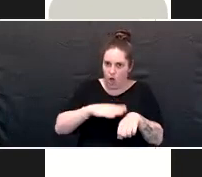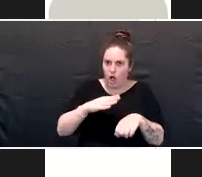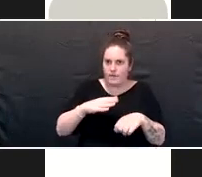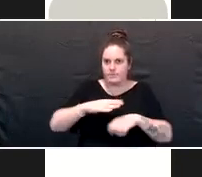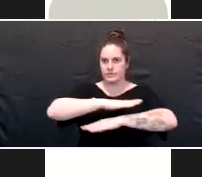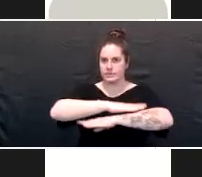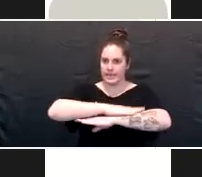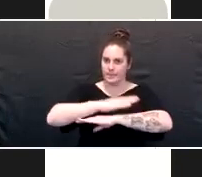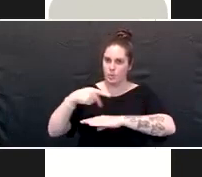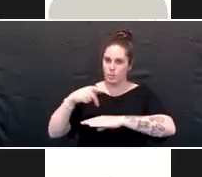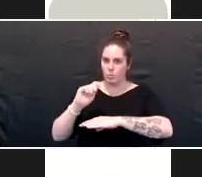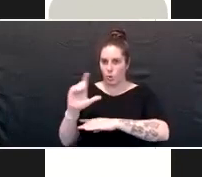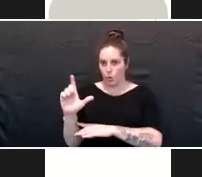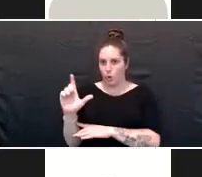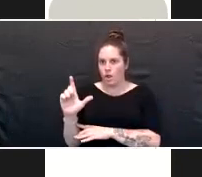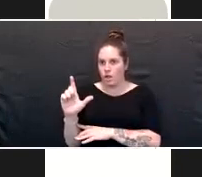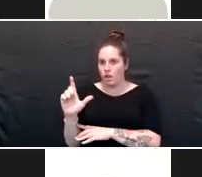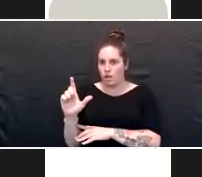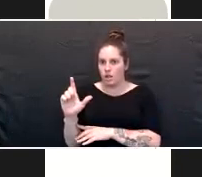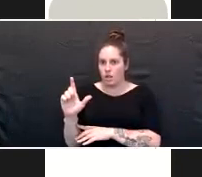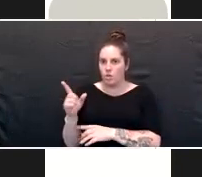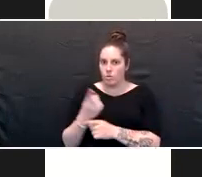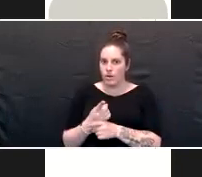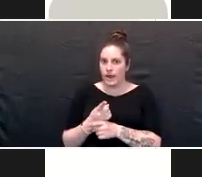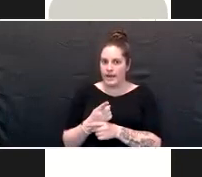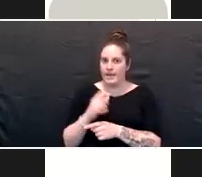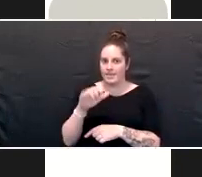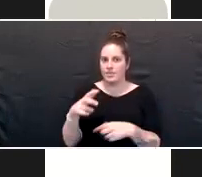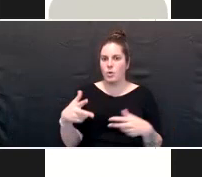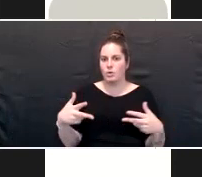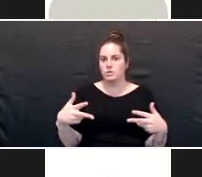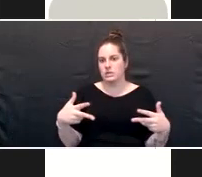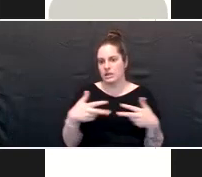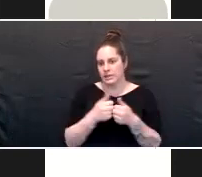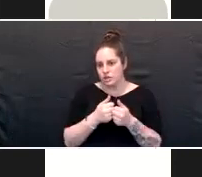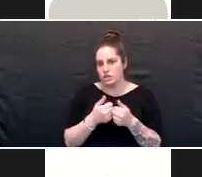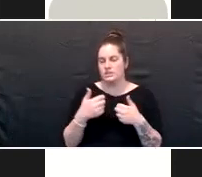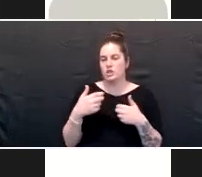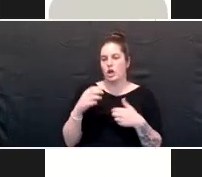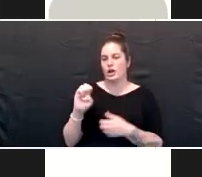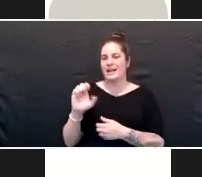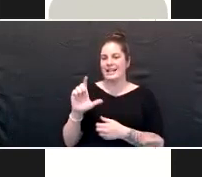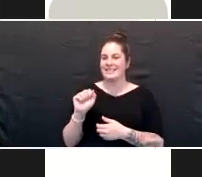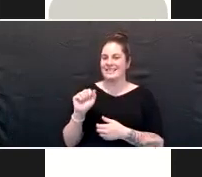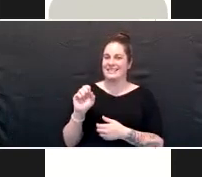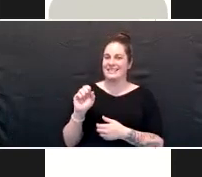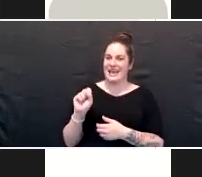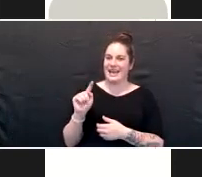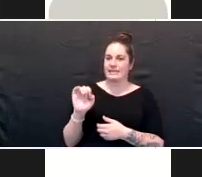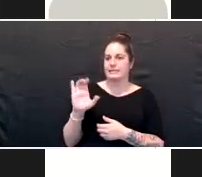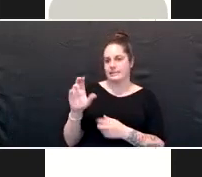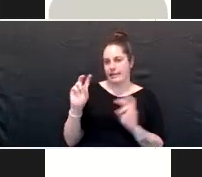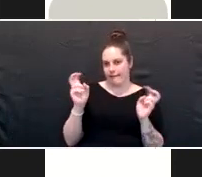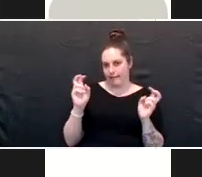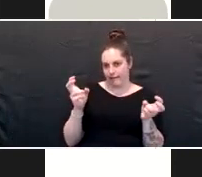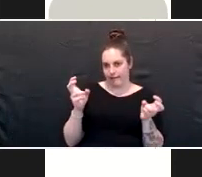place. And in particular on the pool table, those collisions are elastic. And so you can utilize this